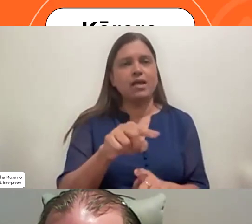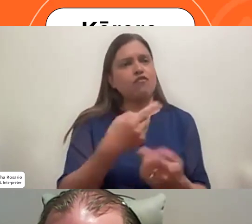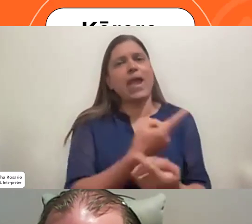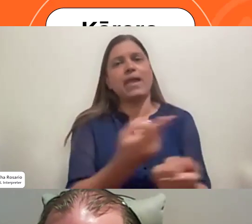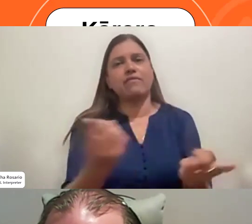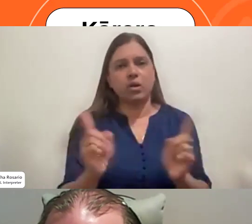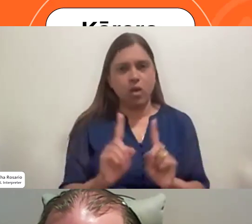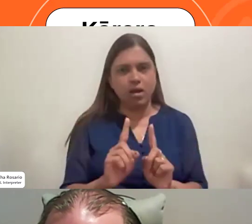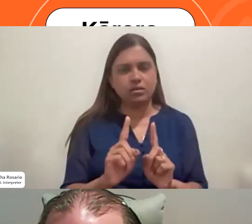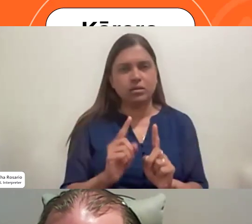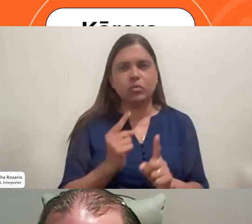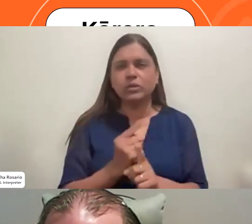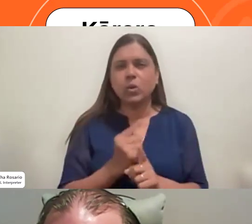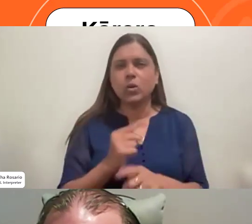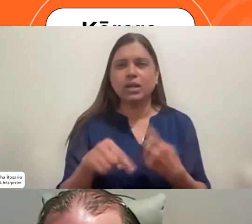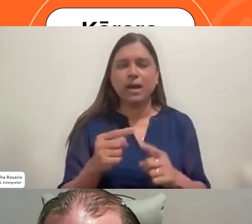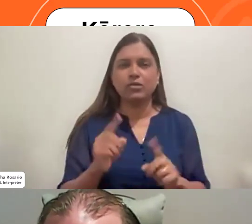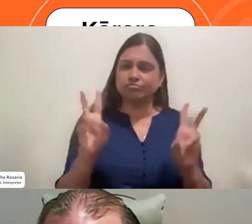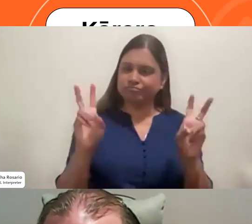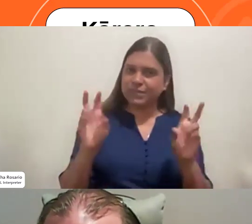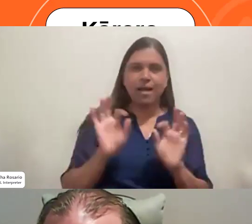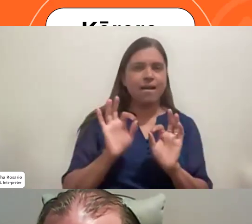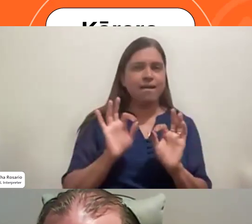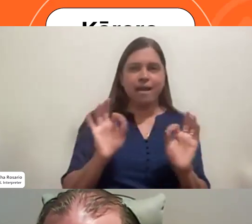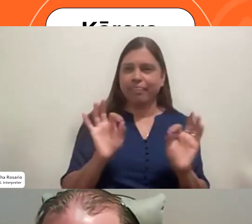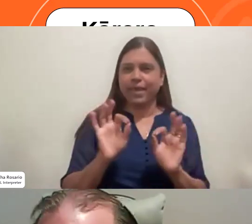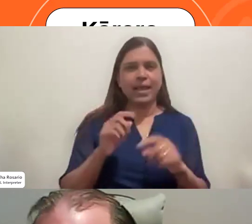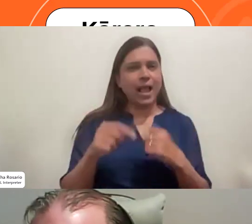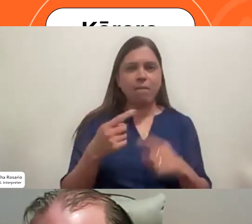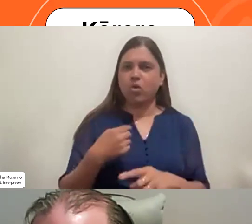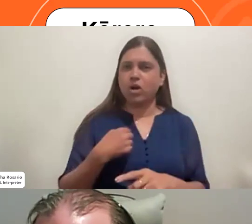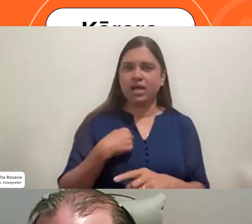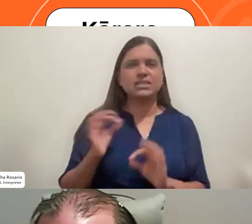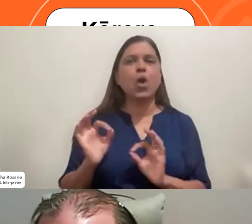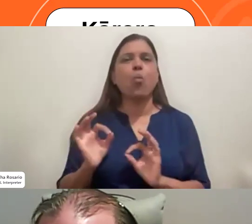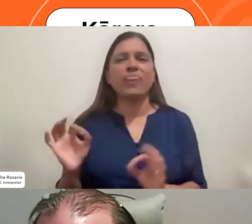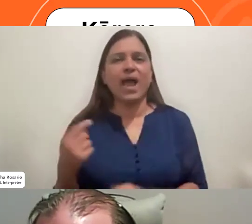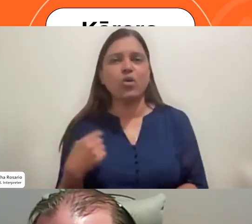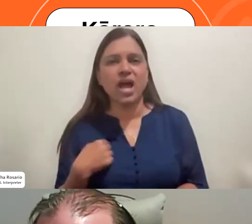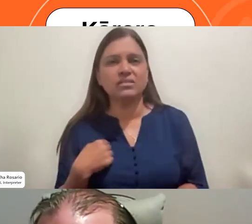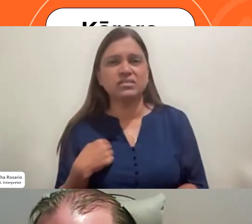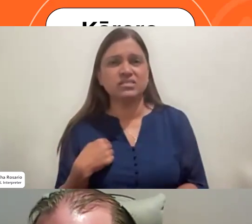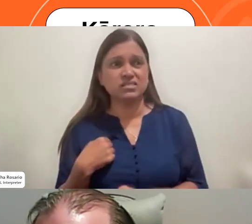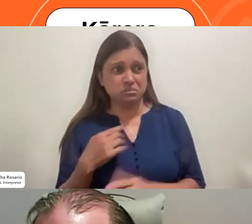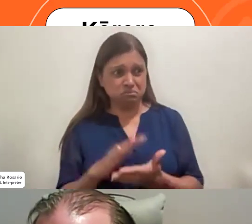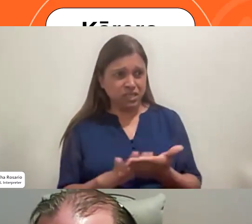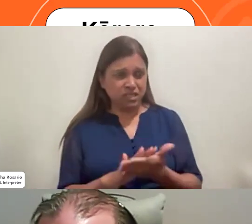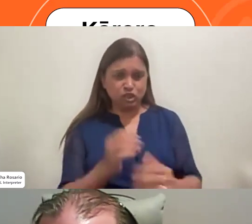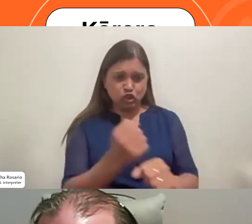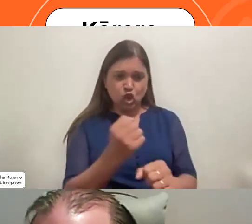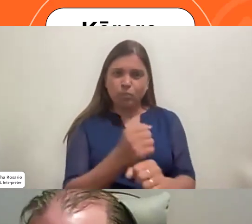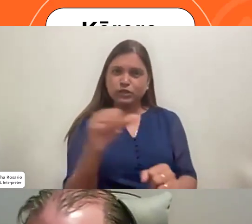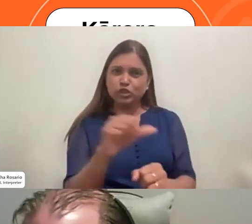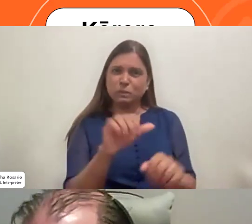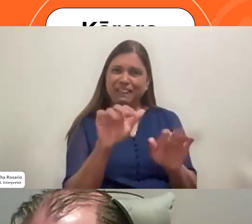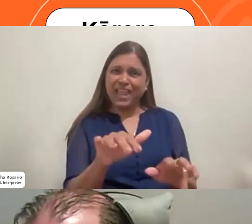elements of the nothing about us without us. There are jobs, and there should be jobs out there for people with disabilities to do